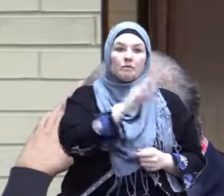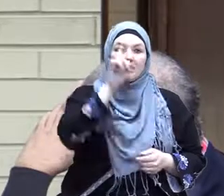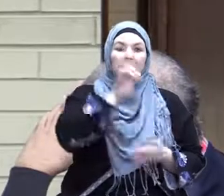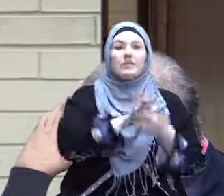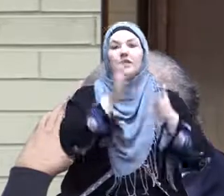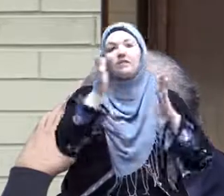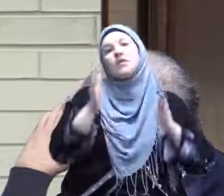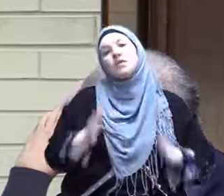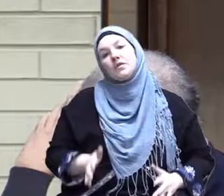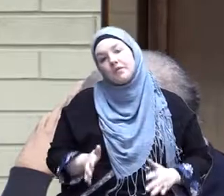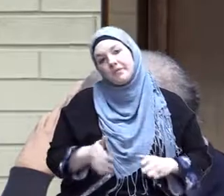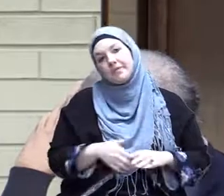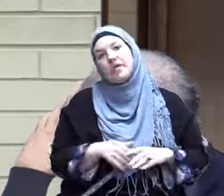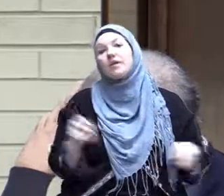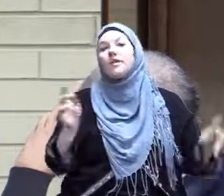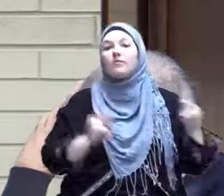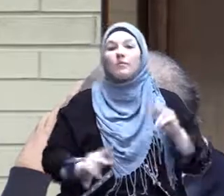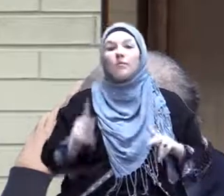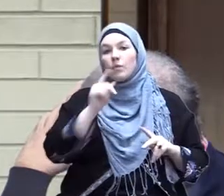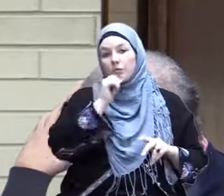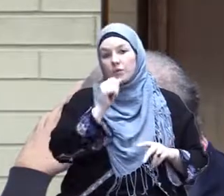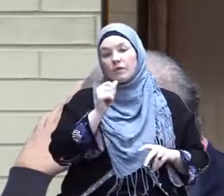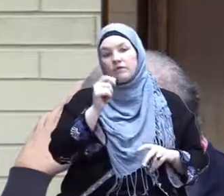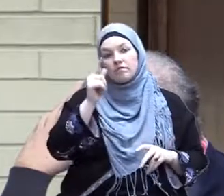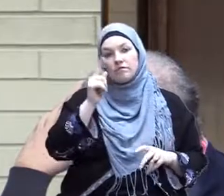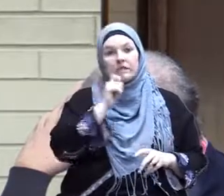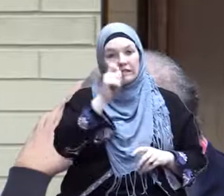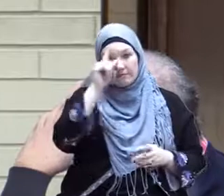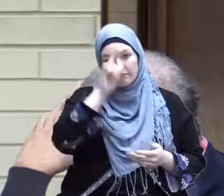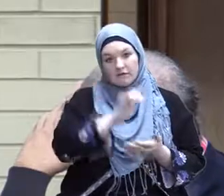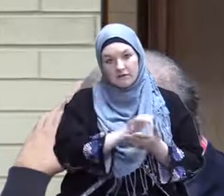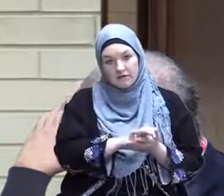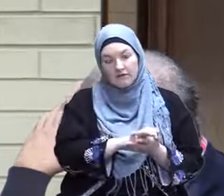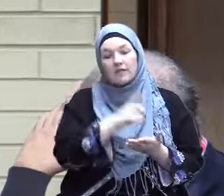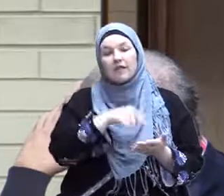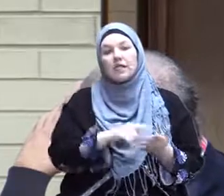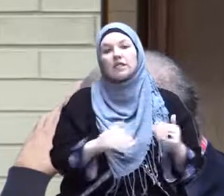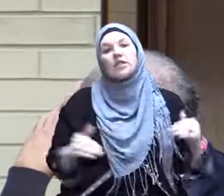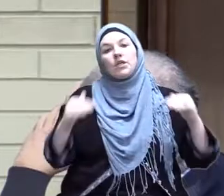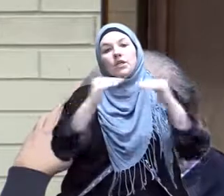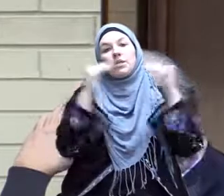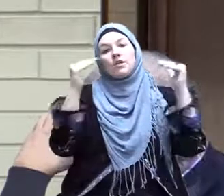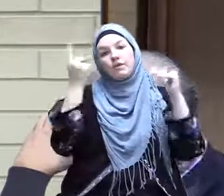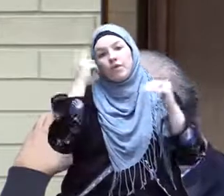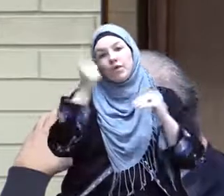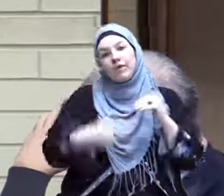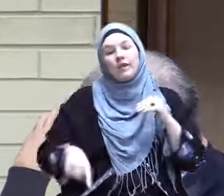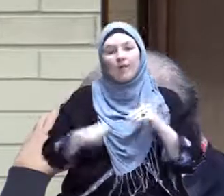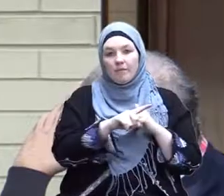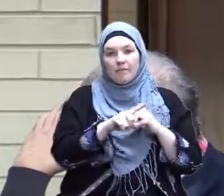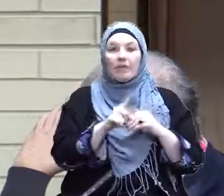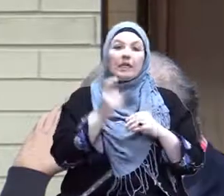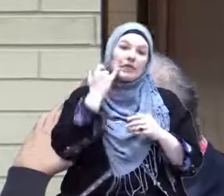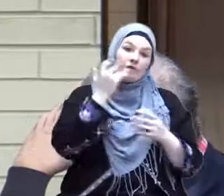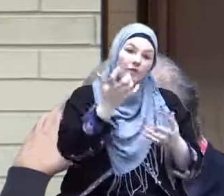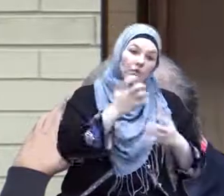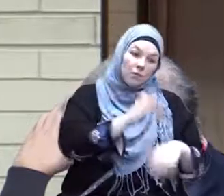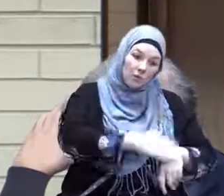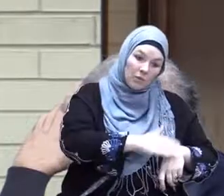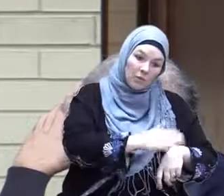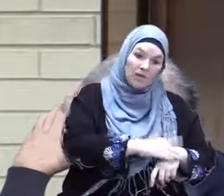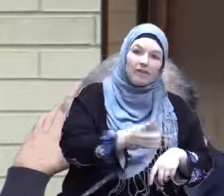believers. Those who disbelieved, it is equal for them whether you warn